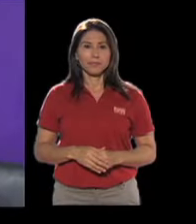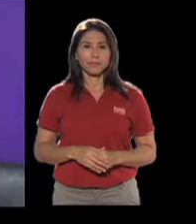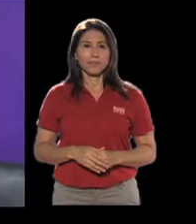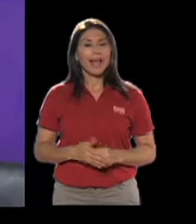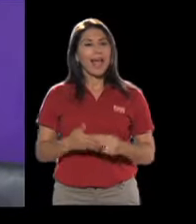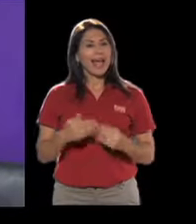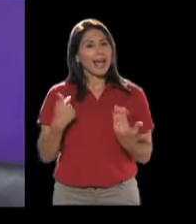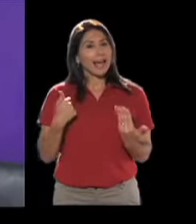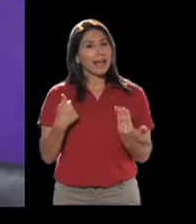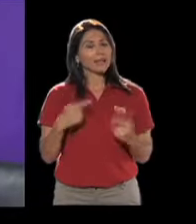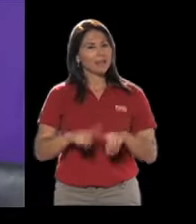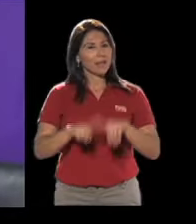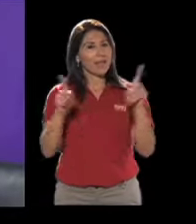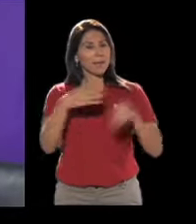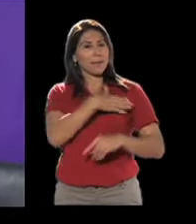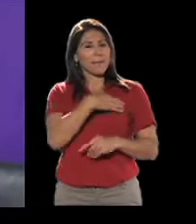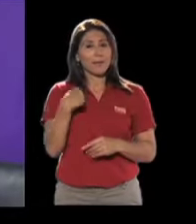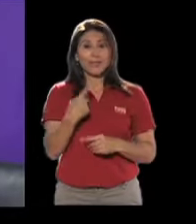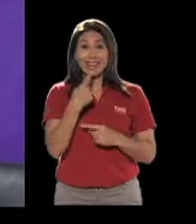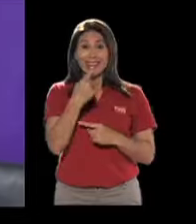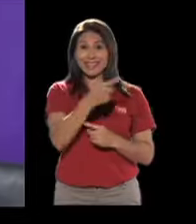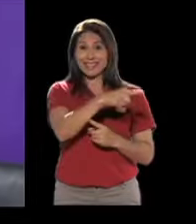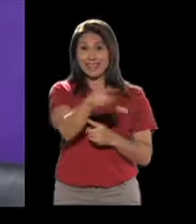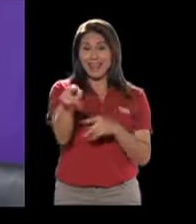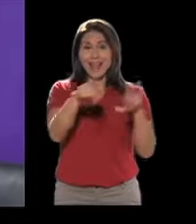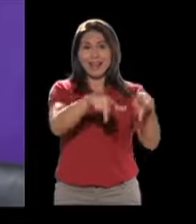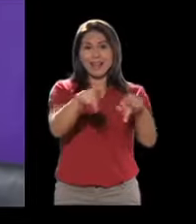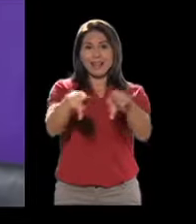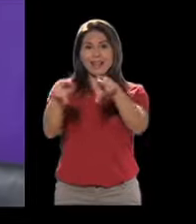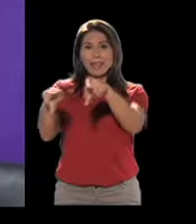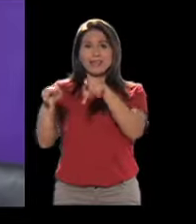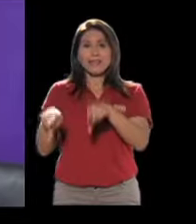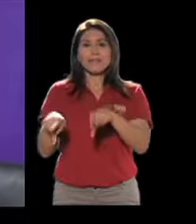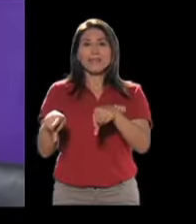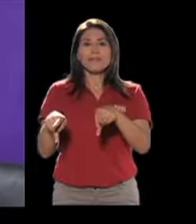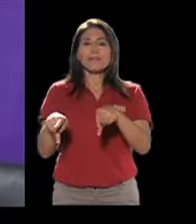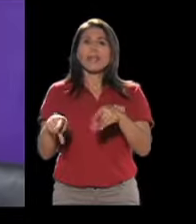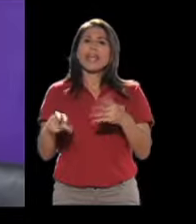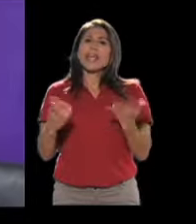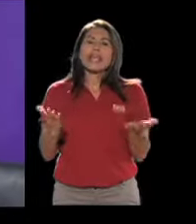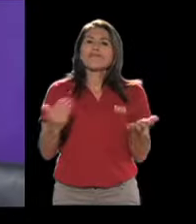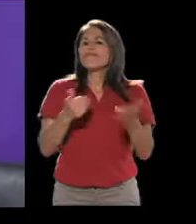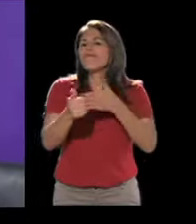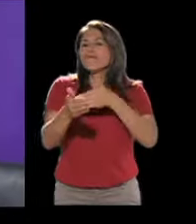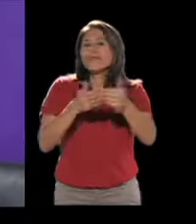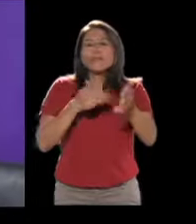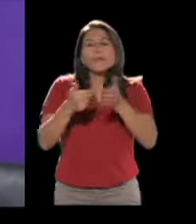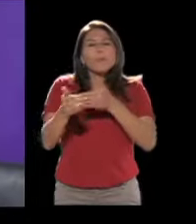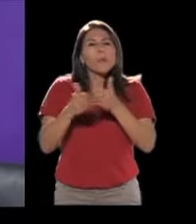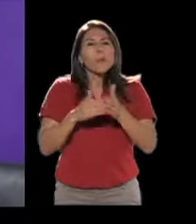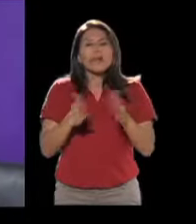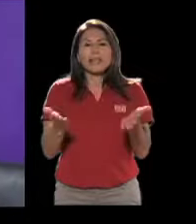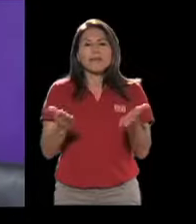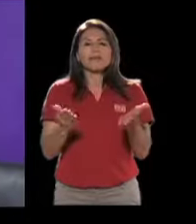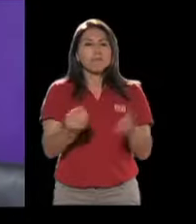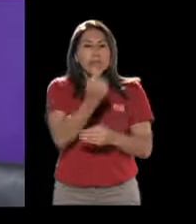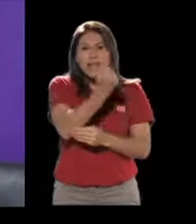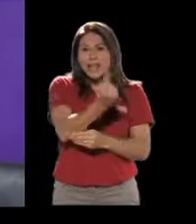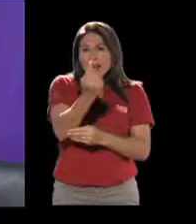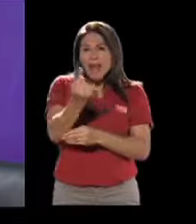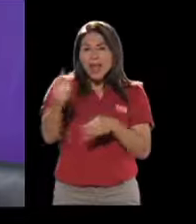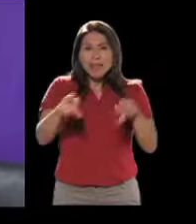tell people Sin embargo, me gusta that decirle a la regardless of gente how one experiences que sin importar autism, cómo cada uno how vive, intense